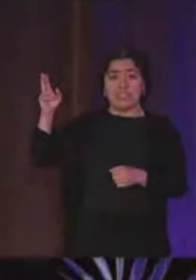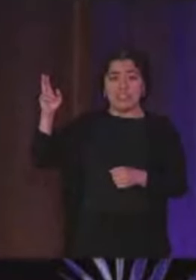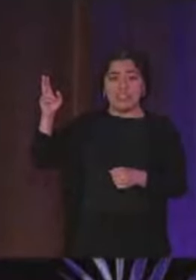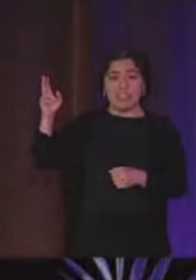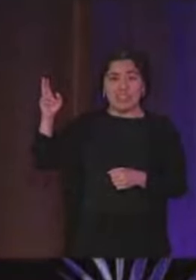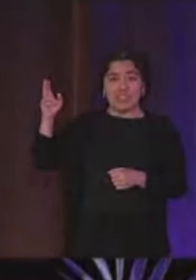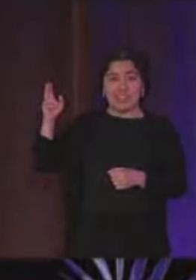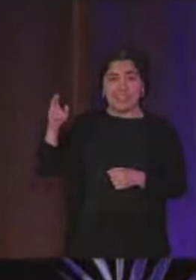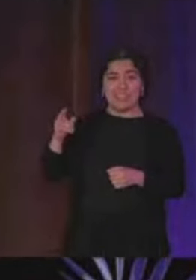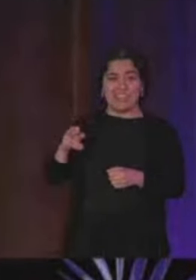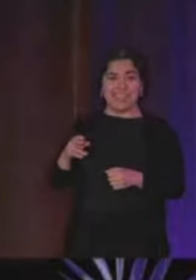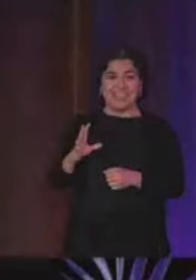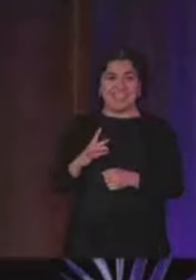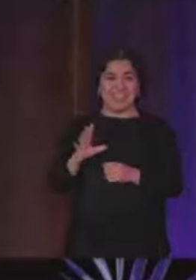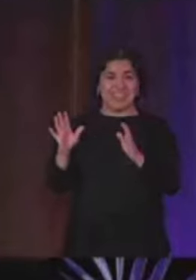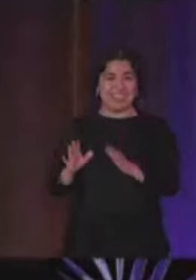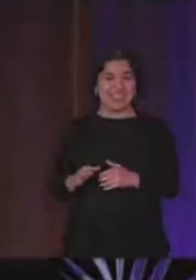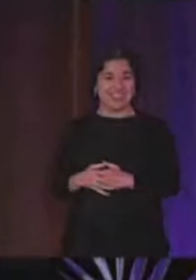Okay.